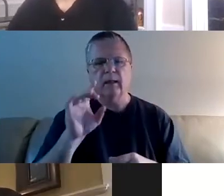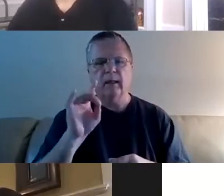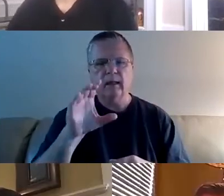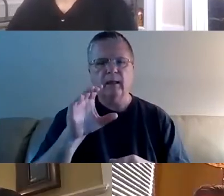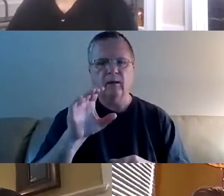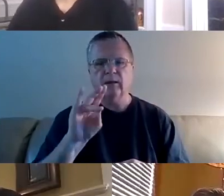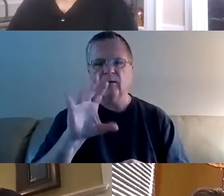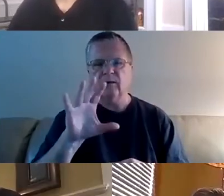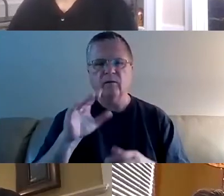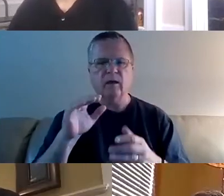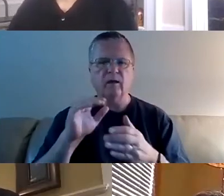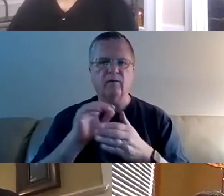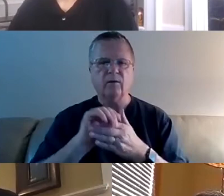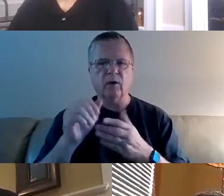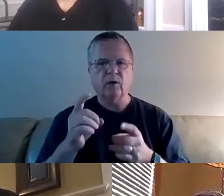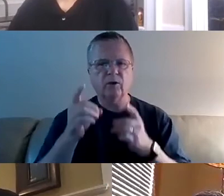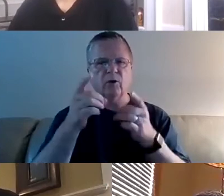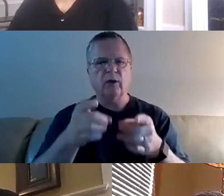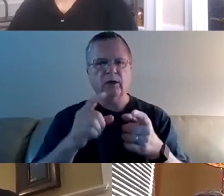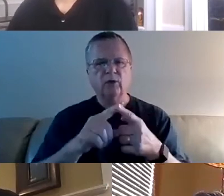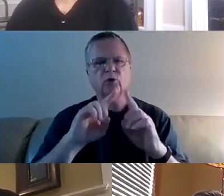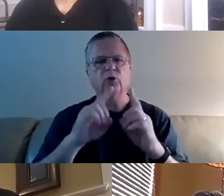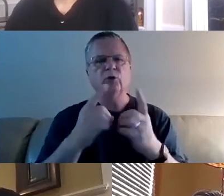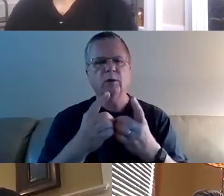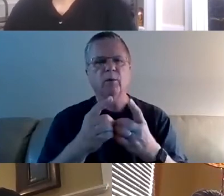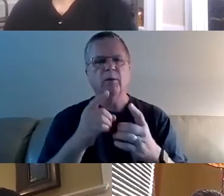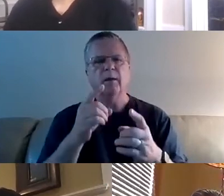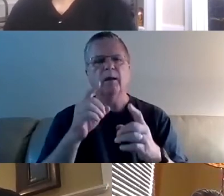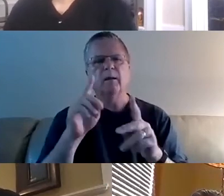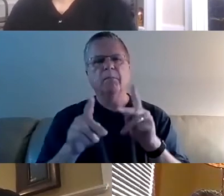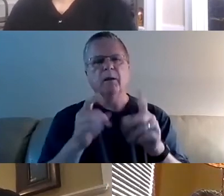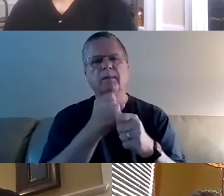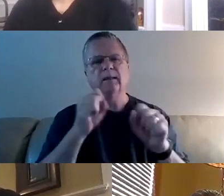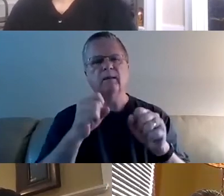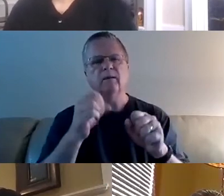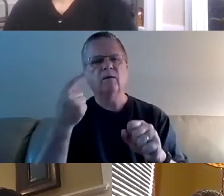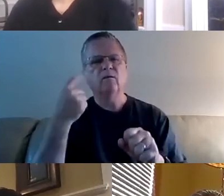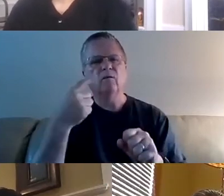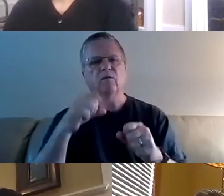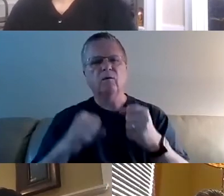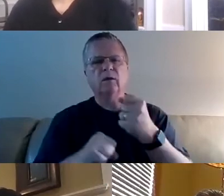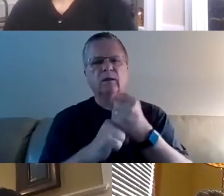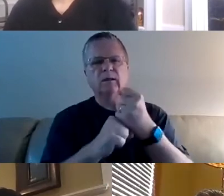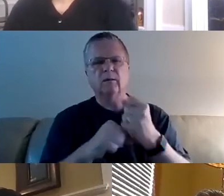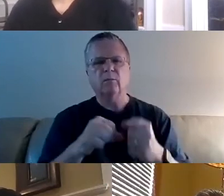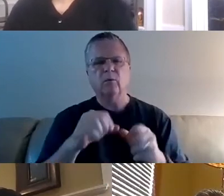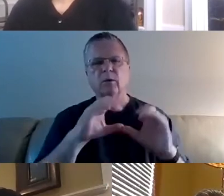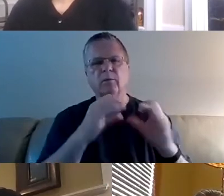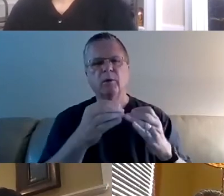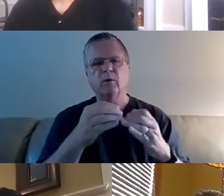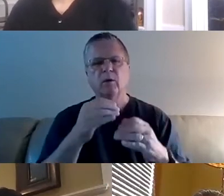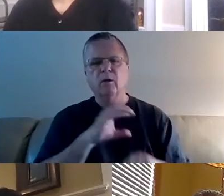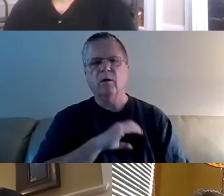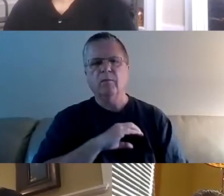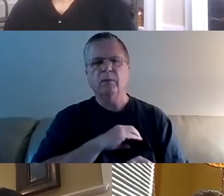$875 donation to the Department of Public Safety to support the Bureau of Police Mounted Unit from Pamela Littman.